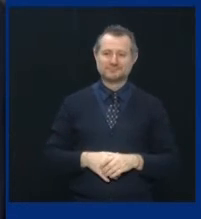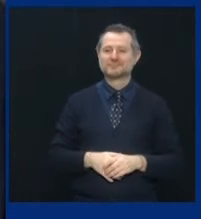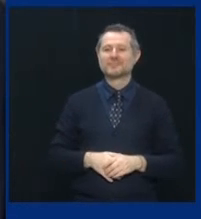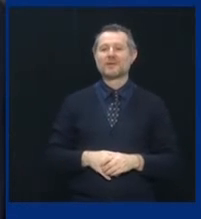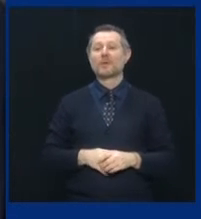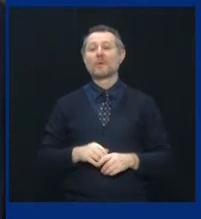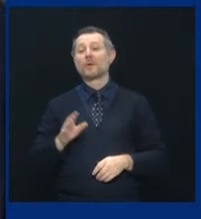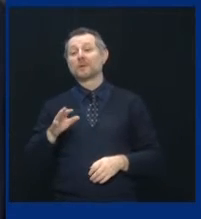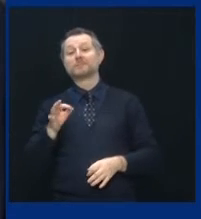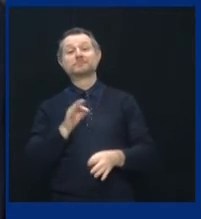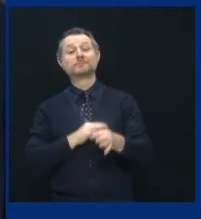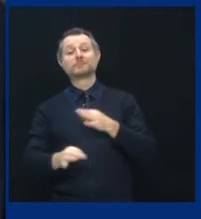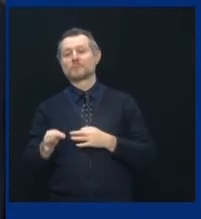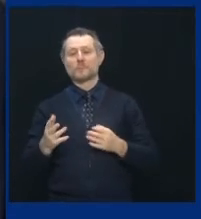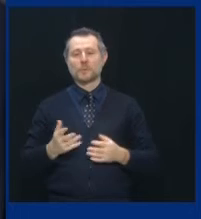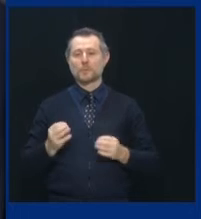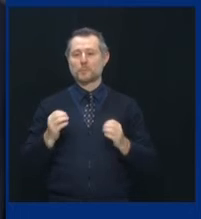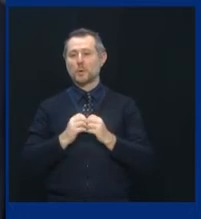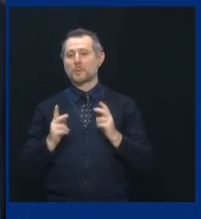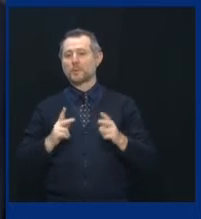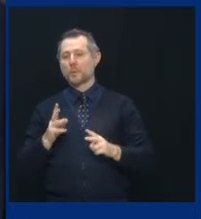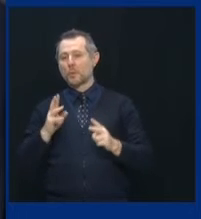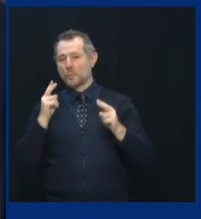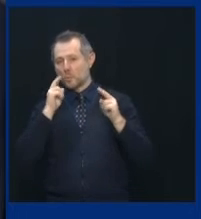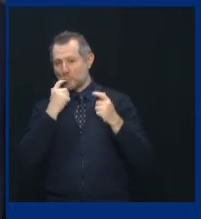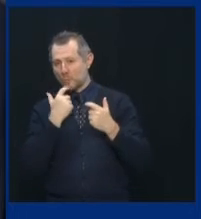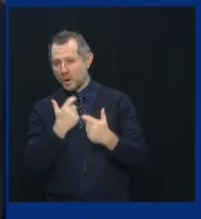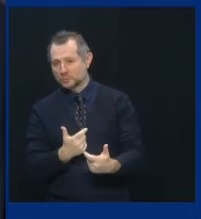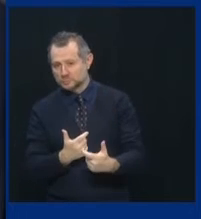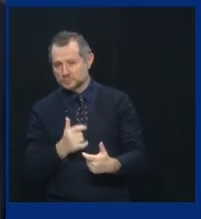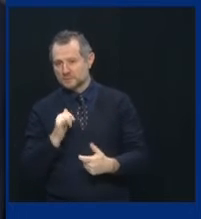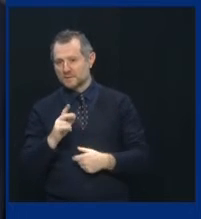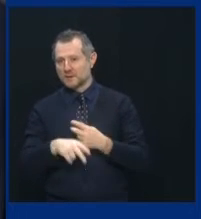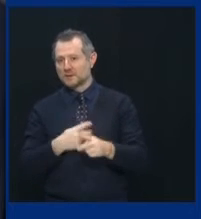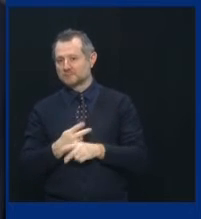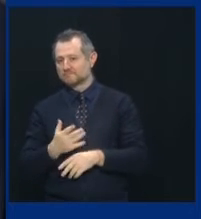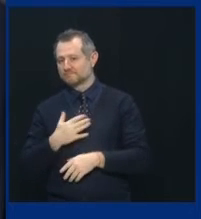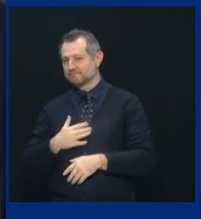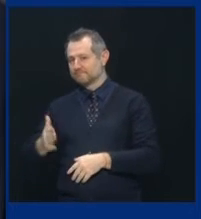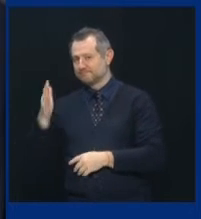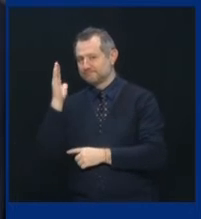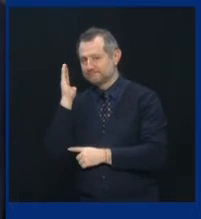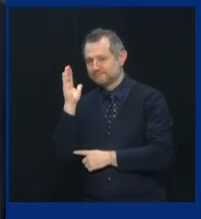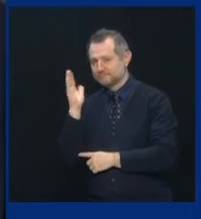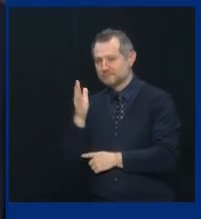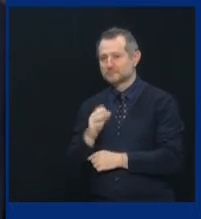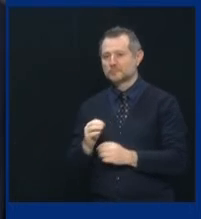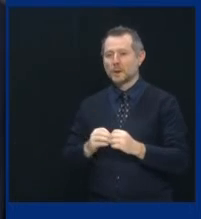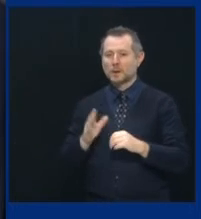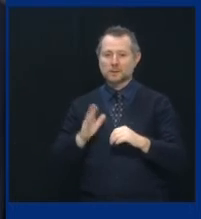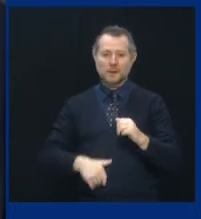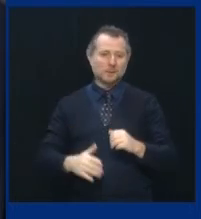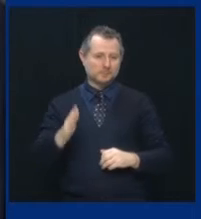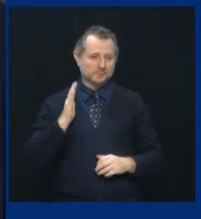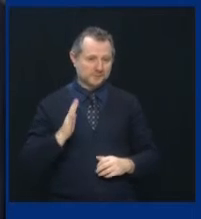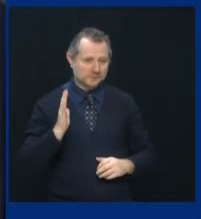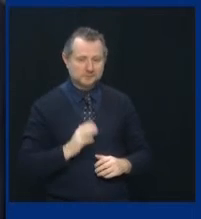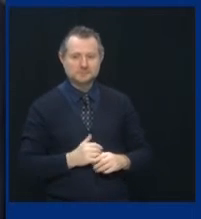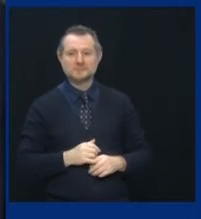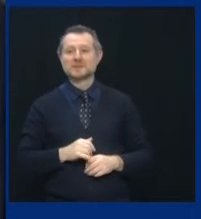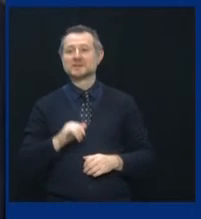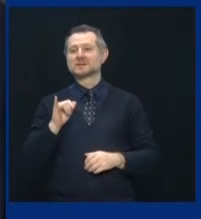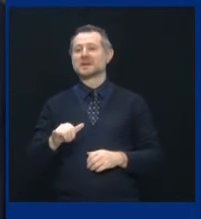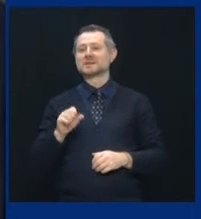more people paying attention to these types of communications than we ever did before for the state of the state.